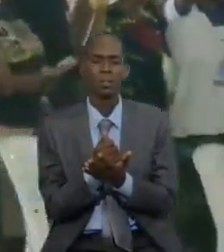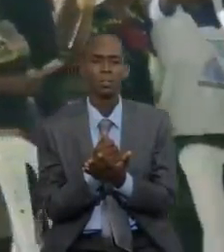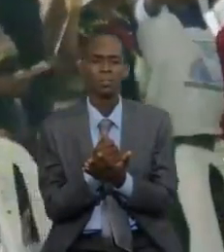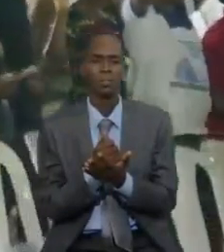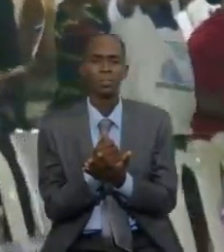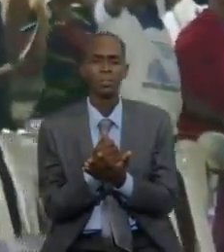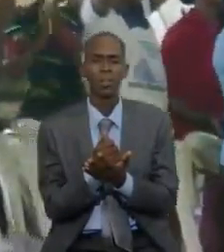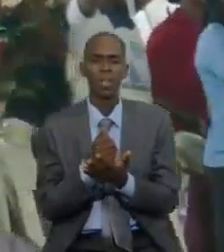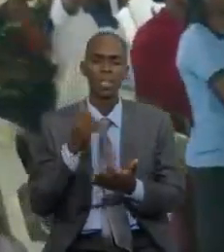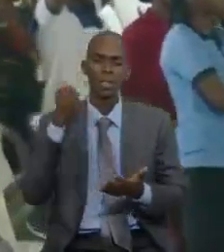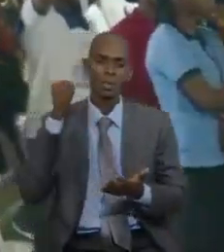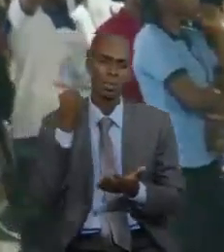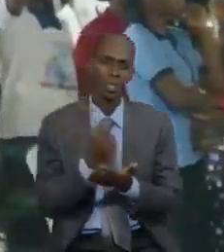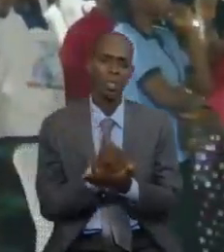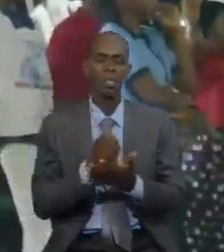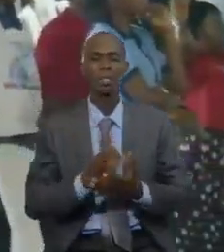Amen.